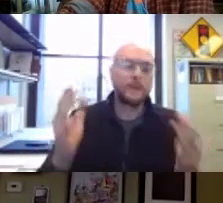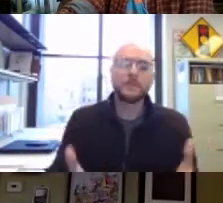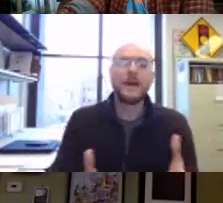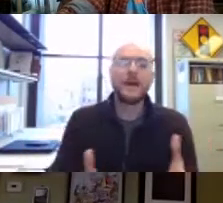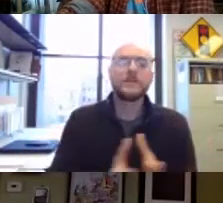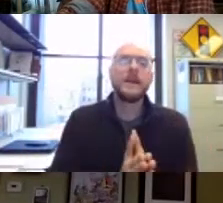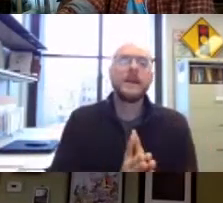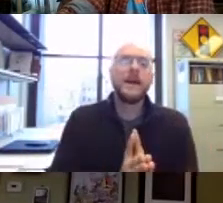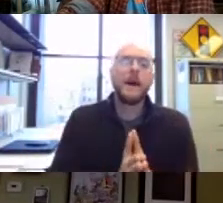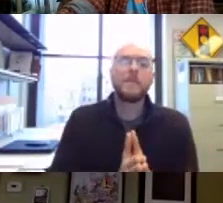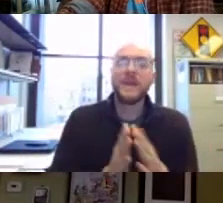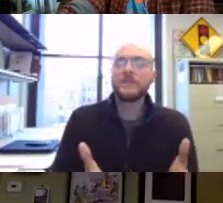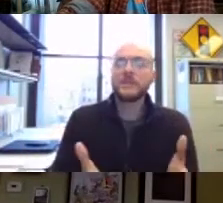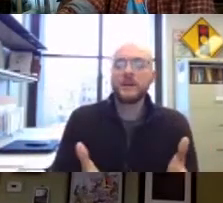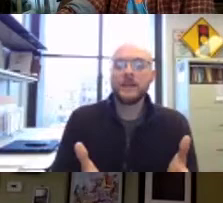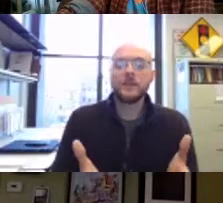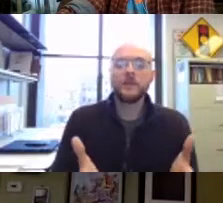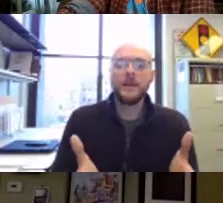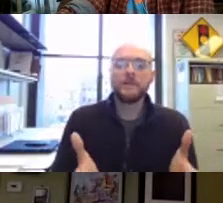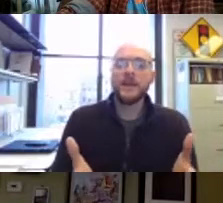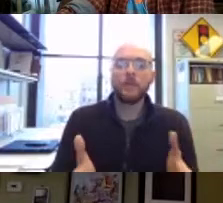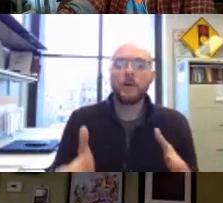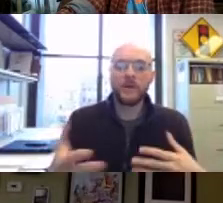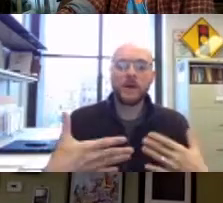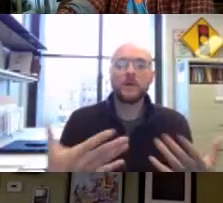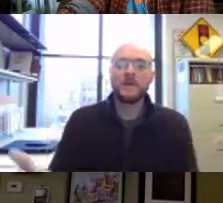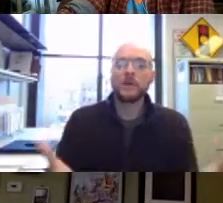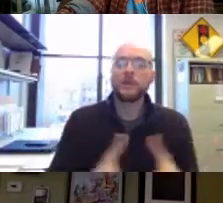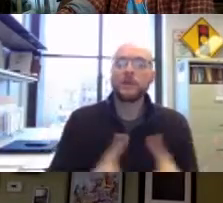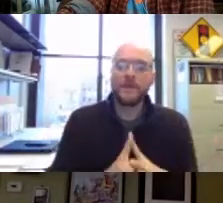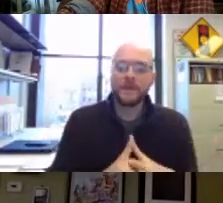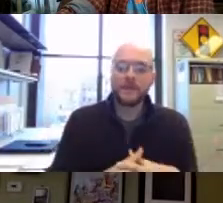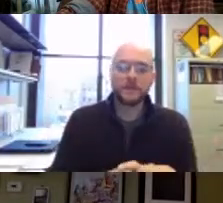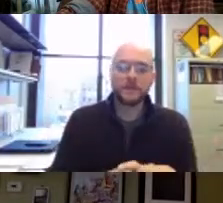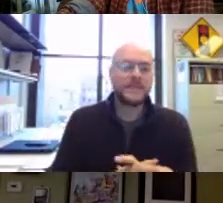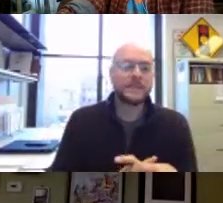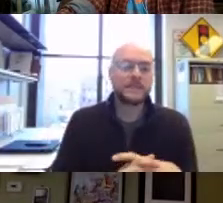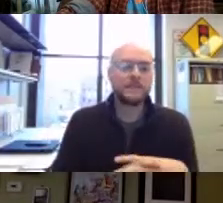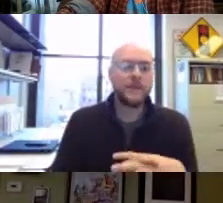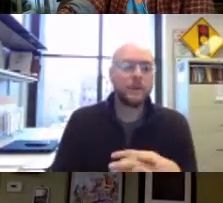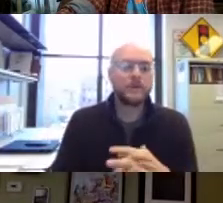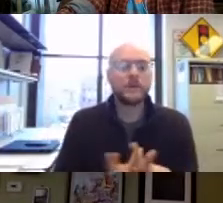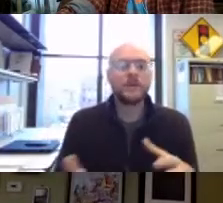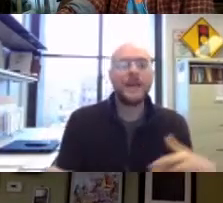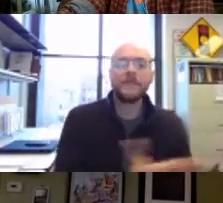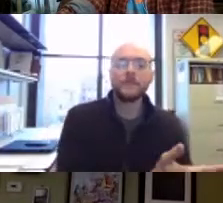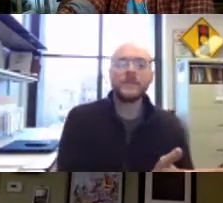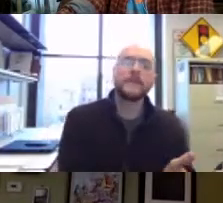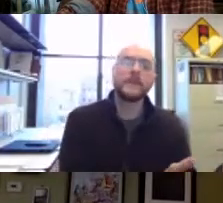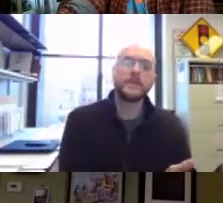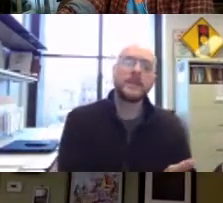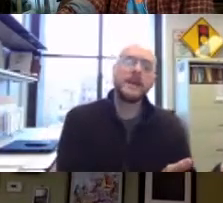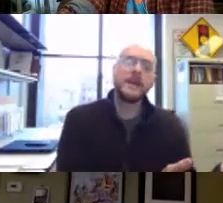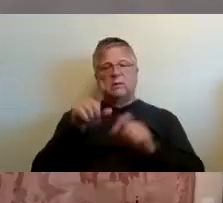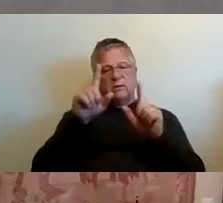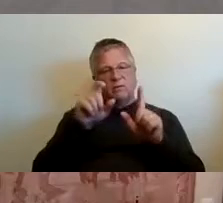services and bus routes. But we have started to implement what we call neighborhood traffic circles. And these are some photos on the left. We did